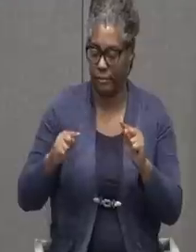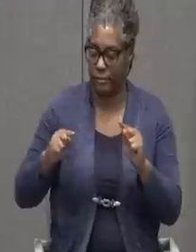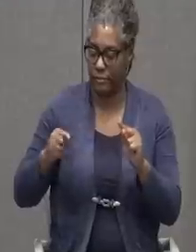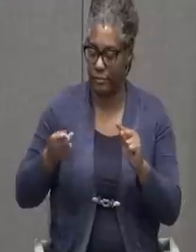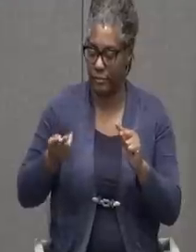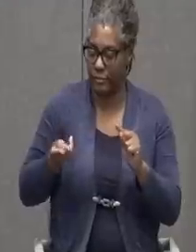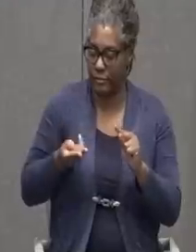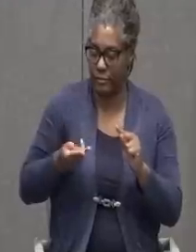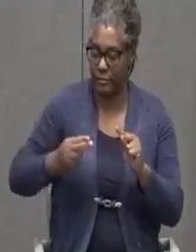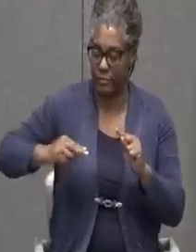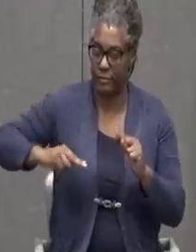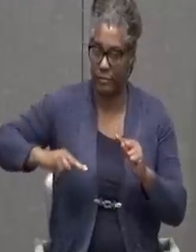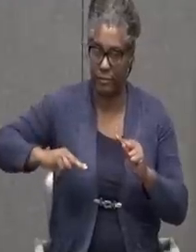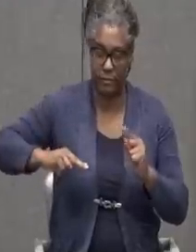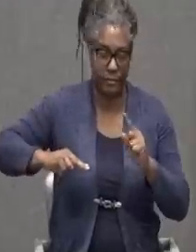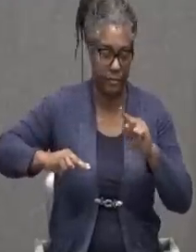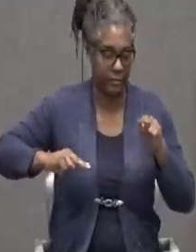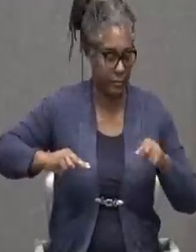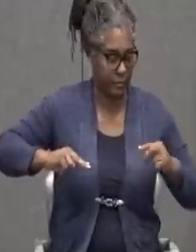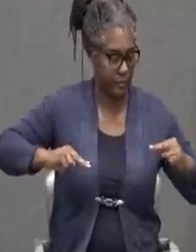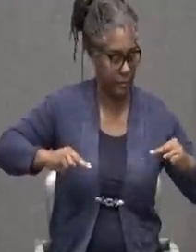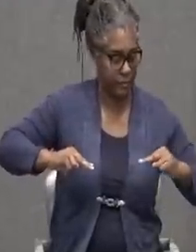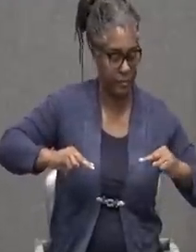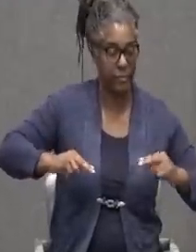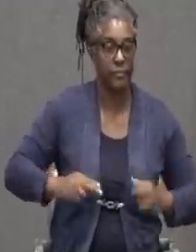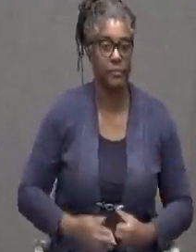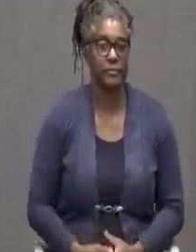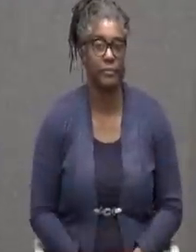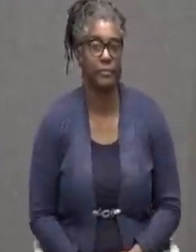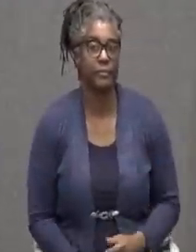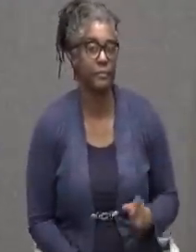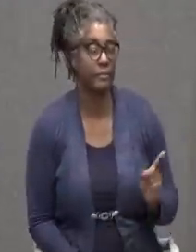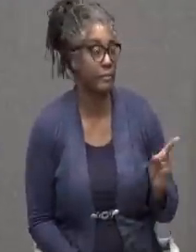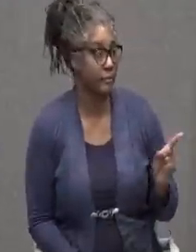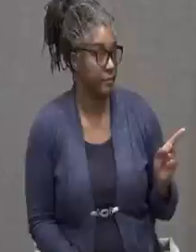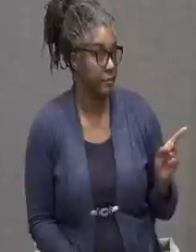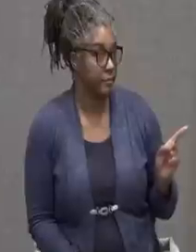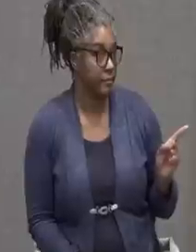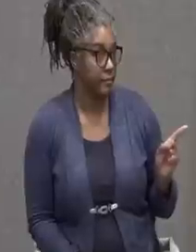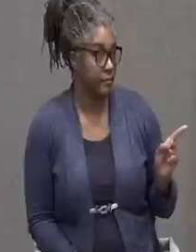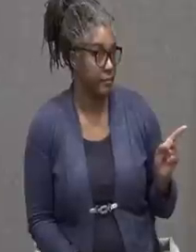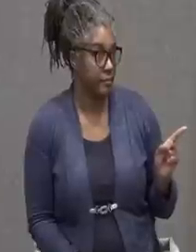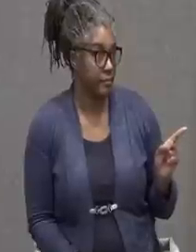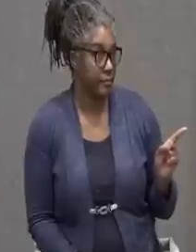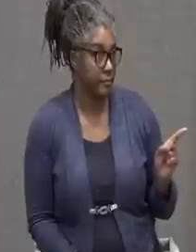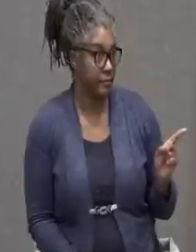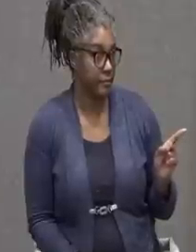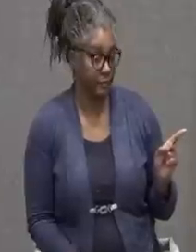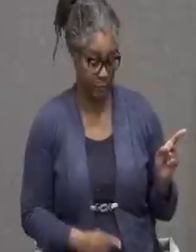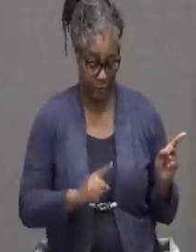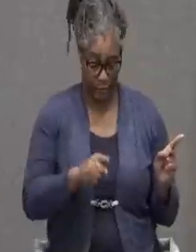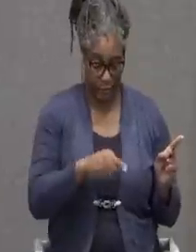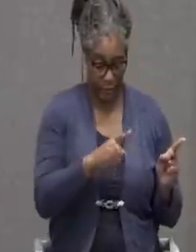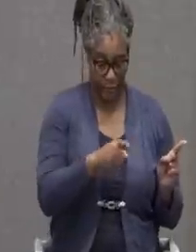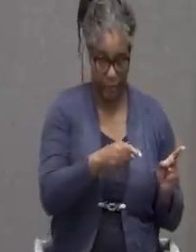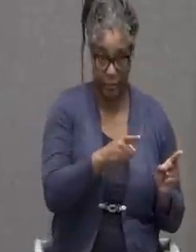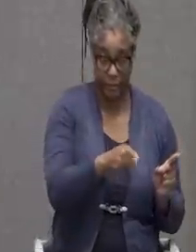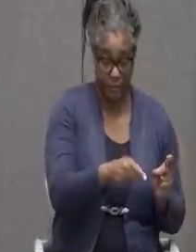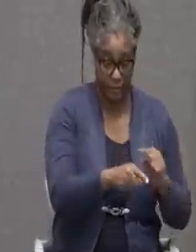stick spill. And I'm going to make an arch right over my curly slide here.